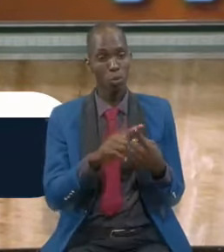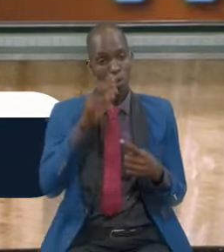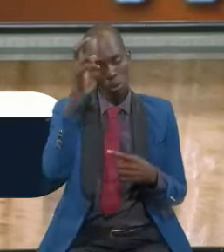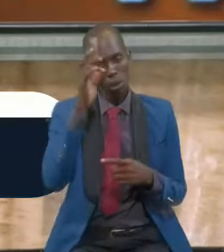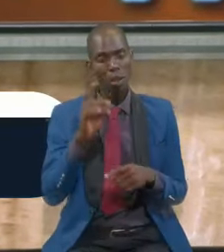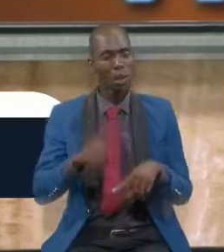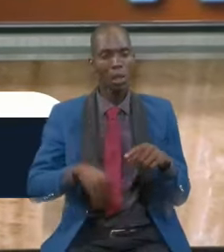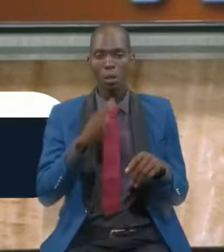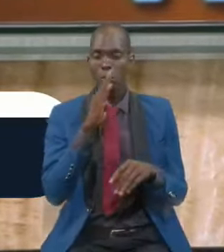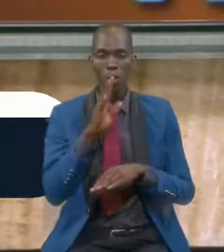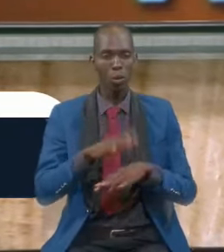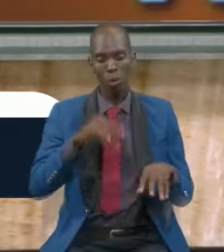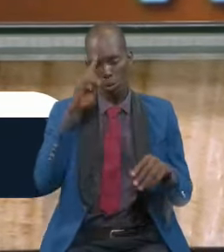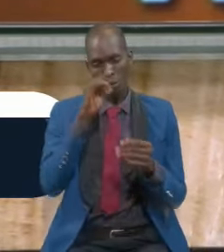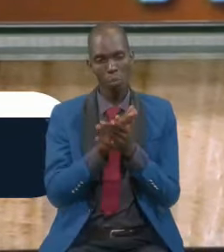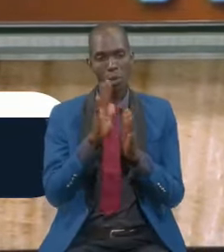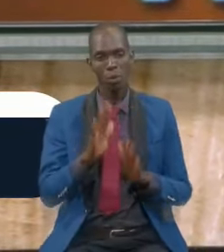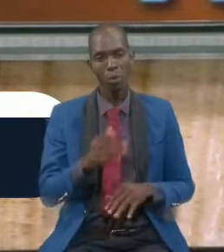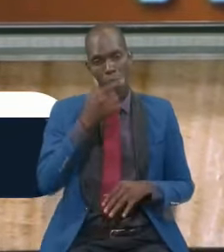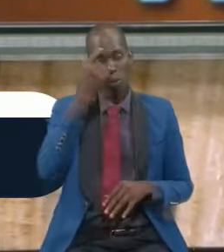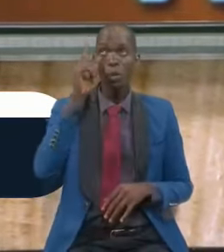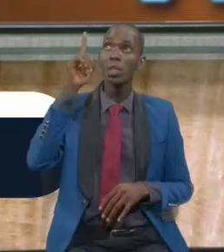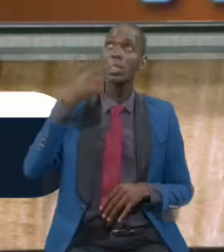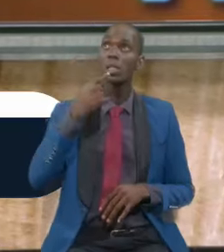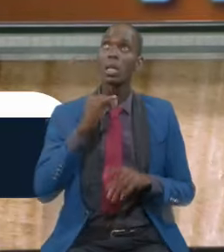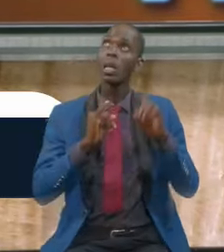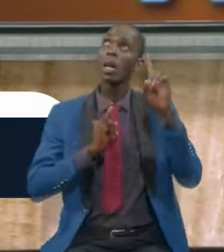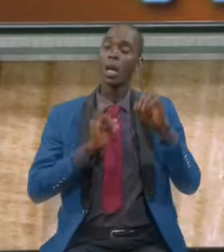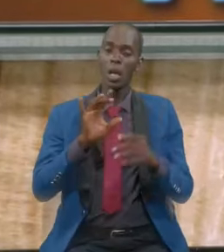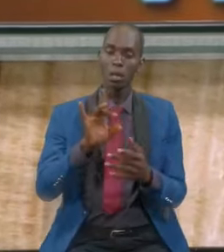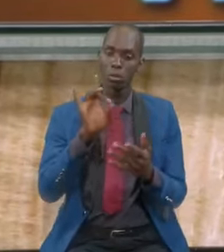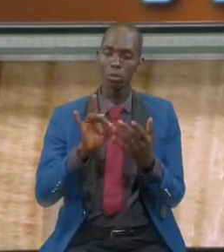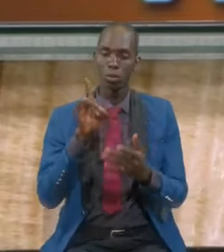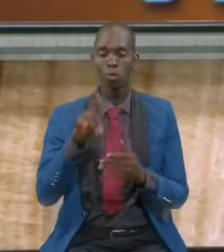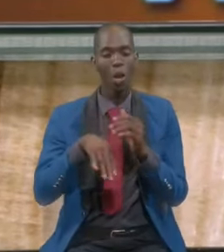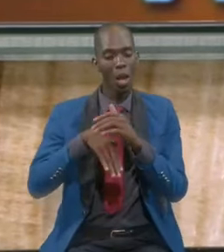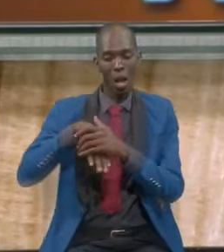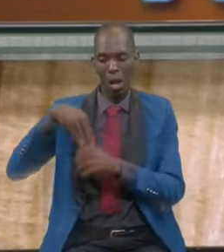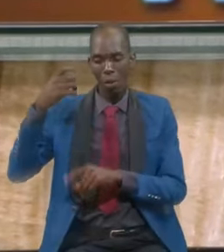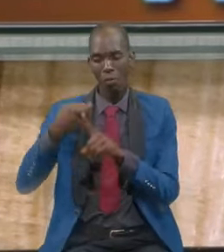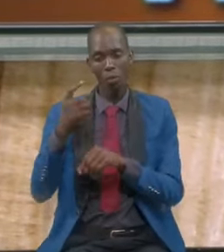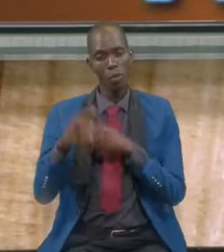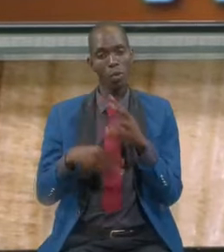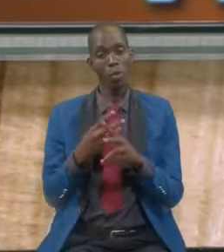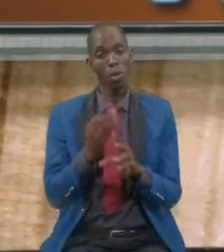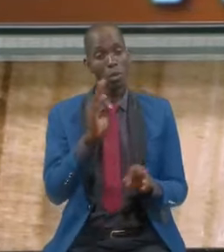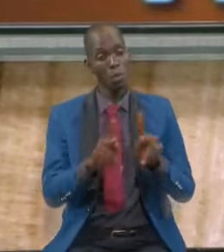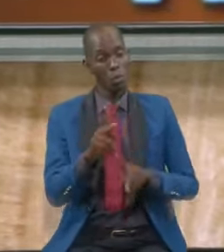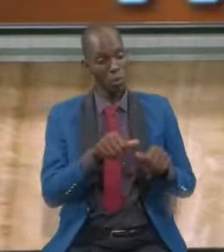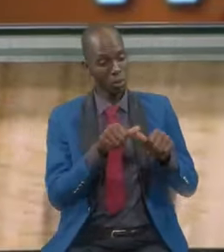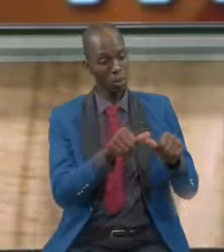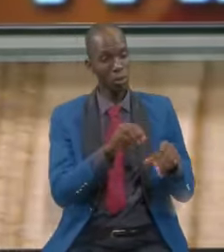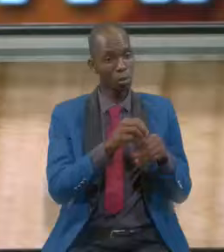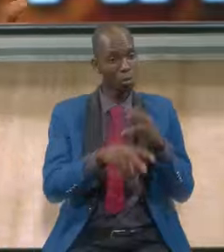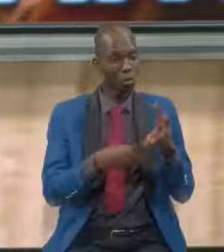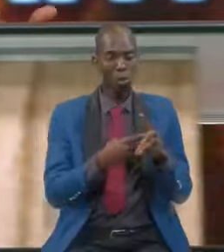world. He said, I chose you out of the world. If they were still of the world, they will not be brethren. They do